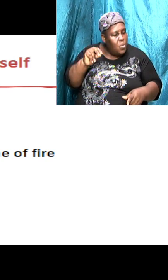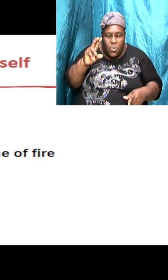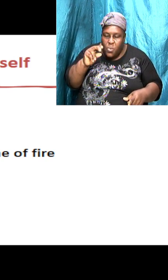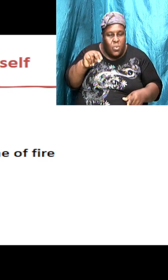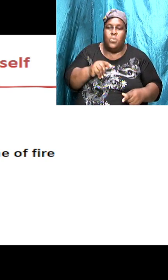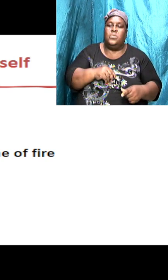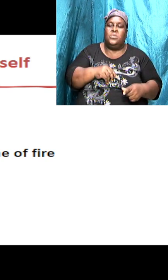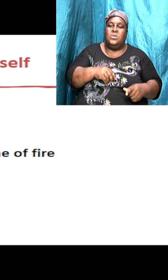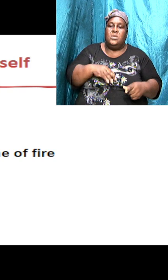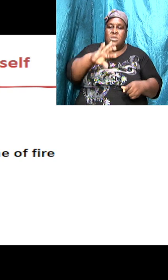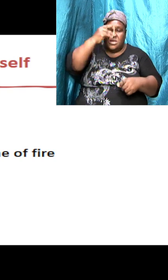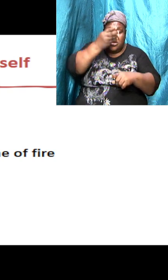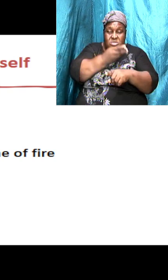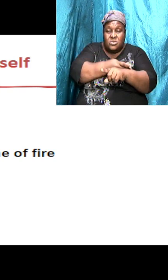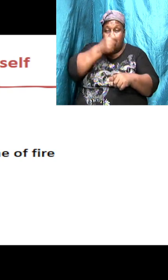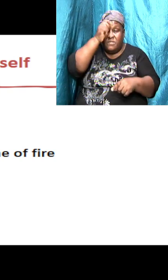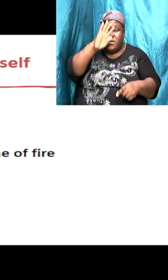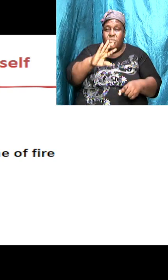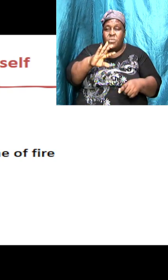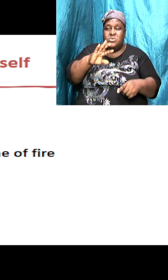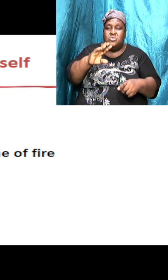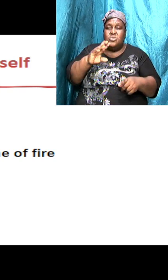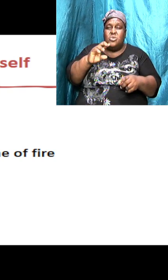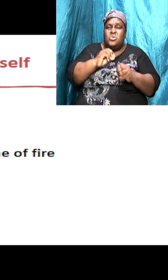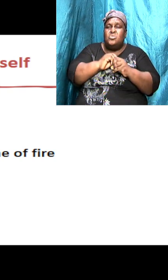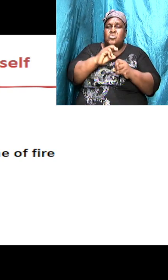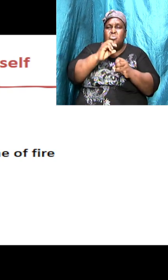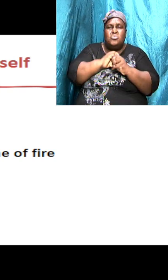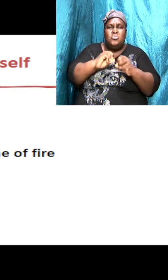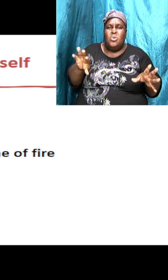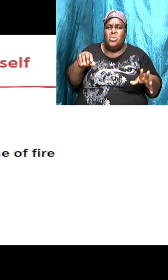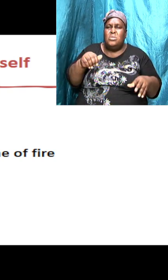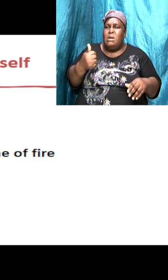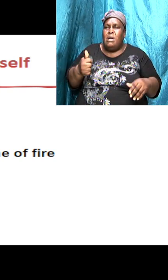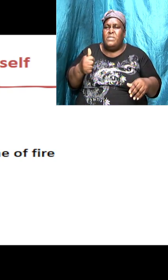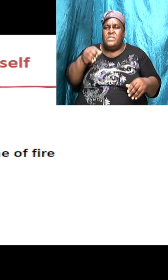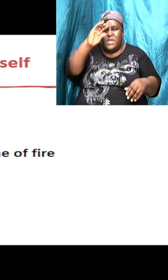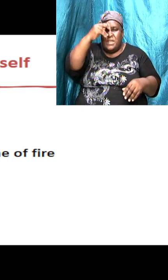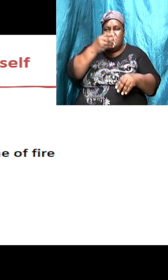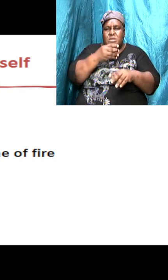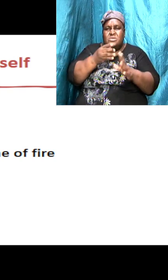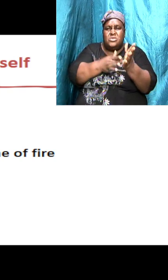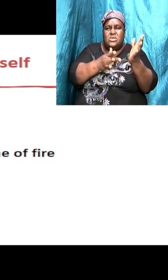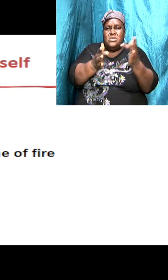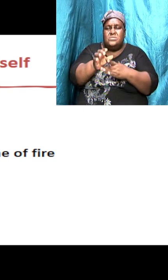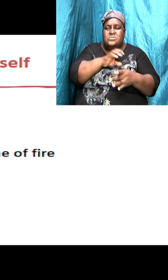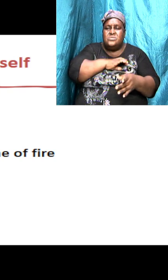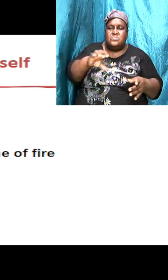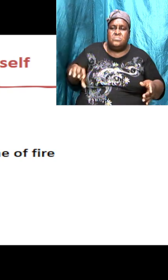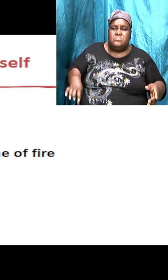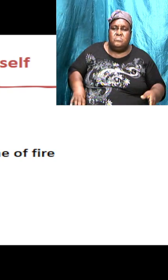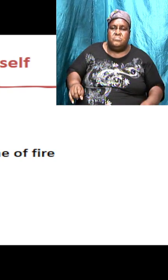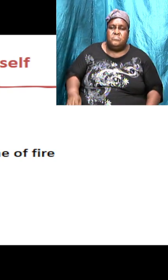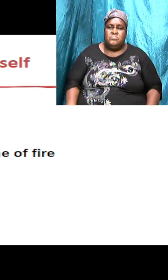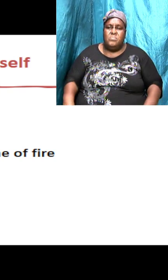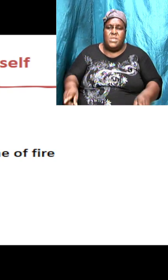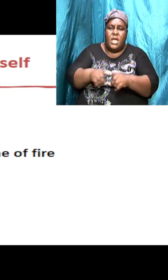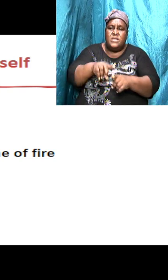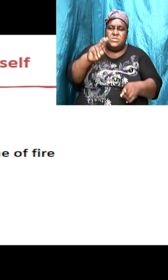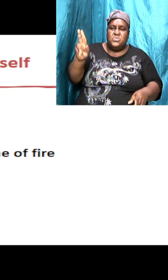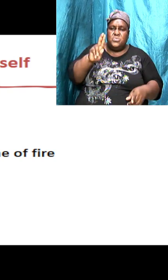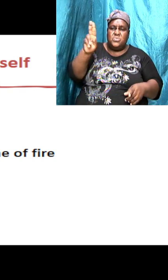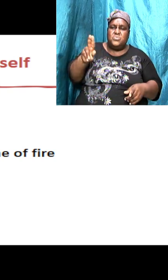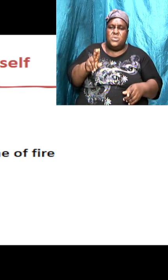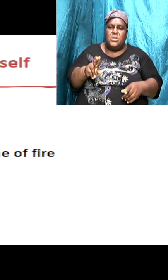other than the Lord Jesus Christ. And he describes himself in this way, as usual,